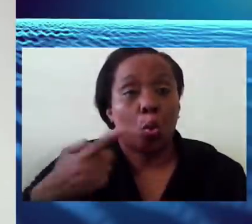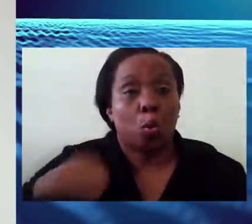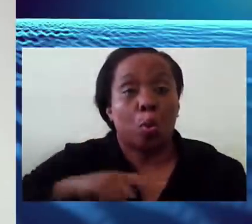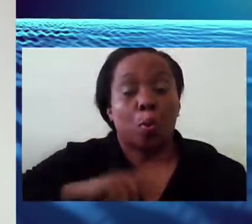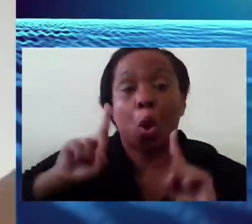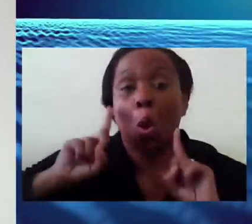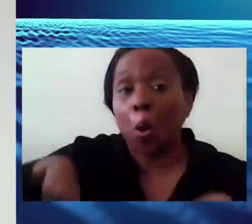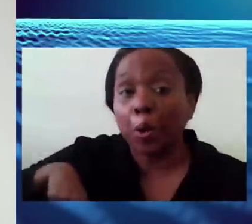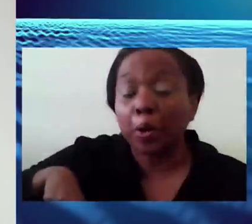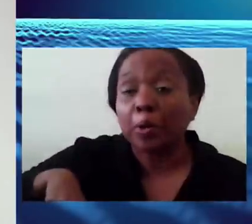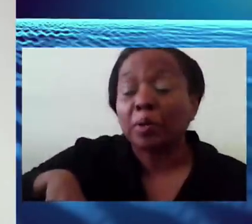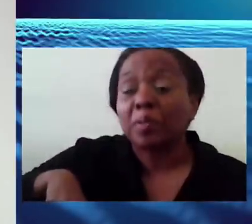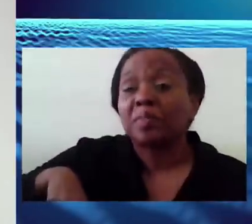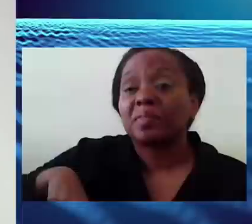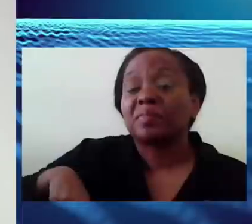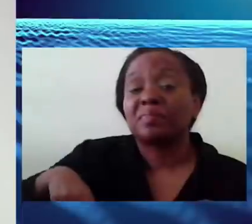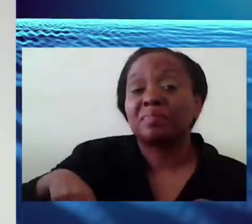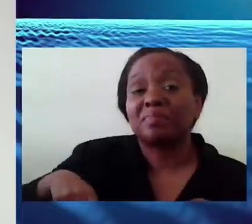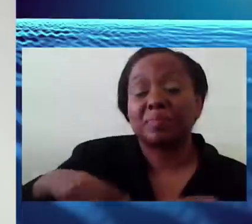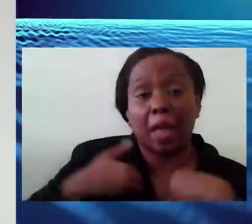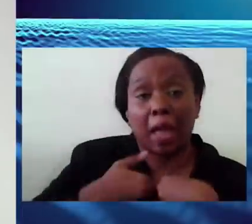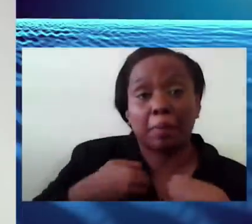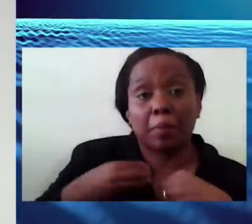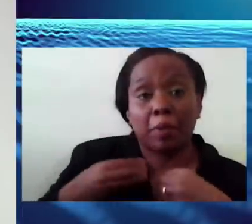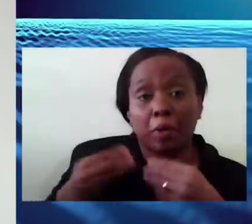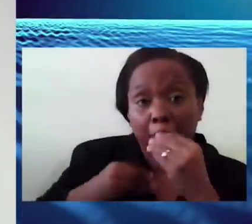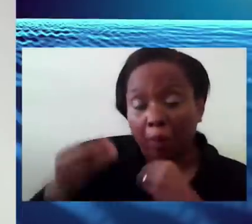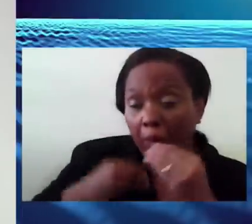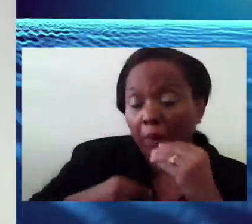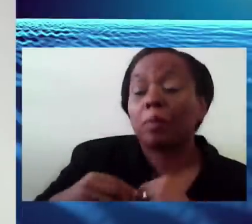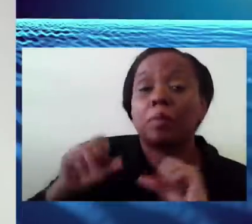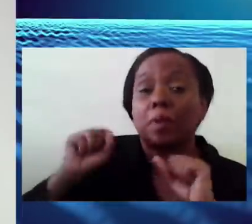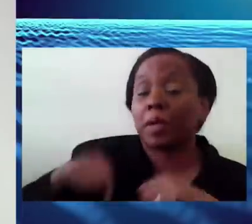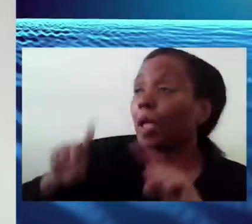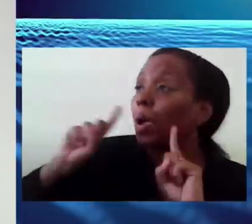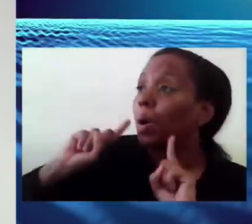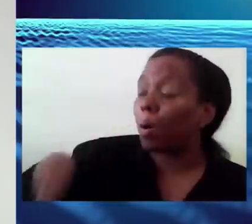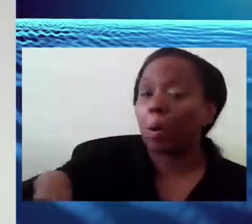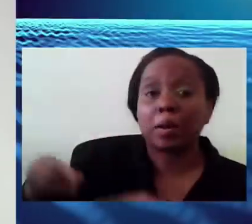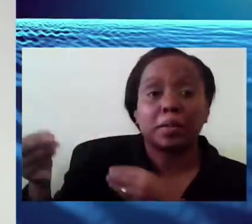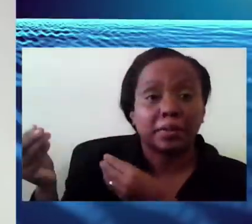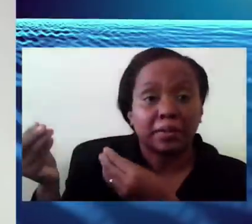many animals you have, so we can calculate how much we need to get to be able to supply